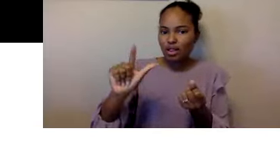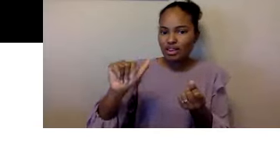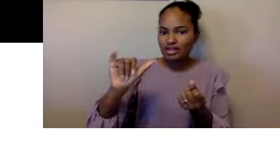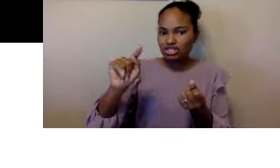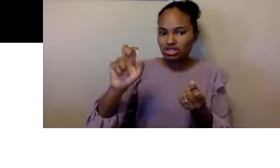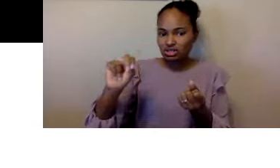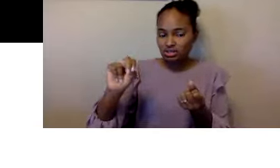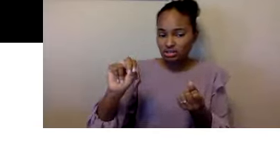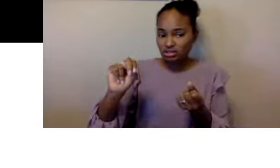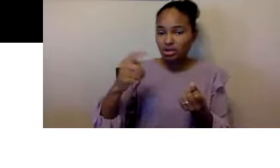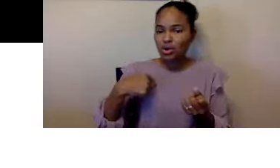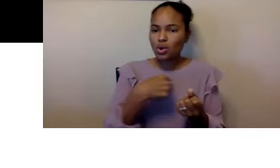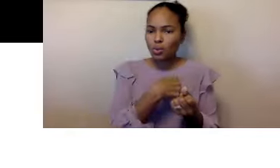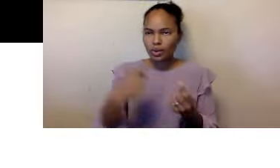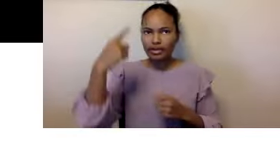that